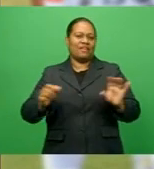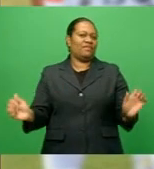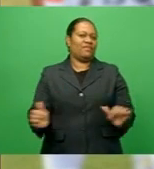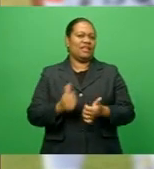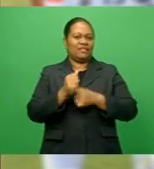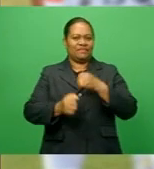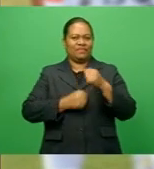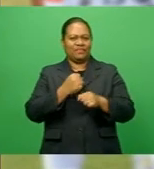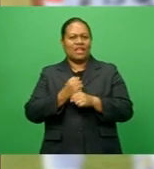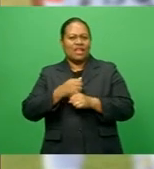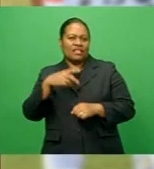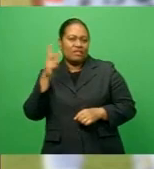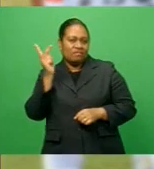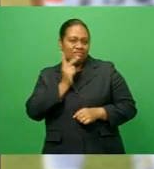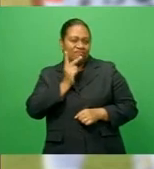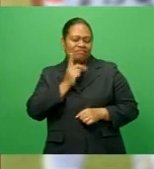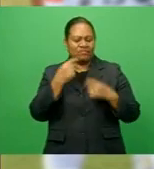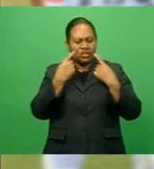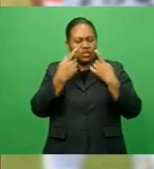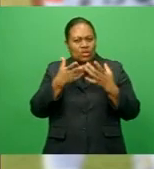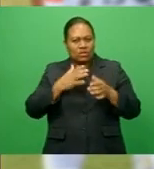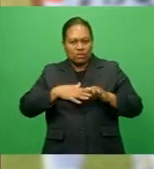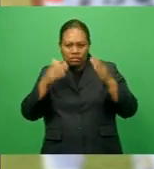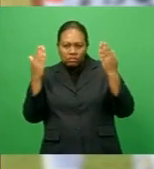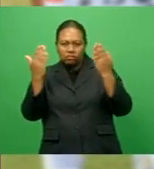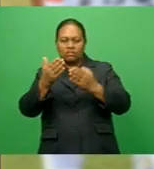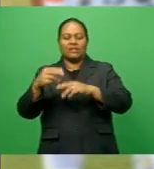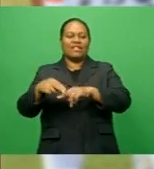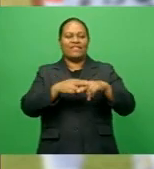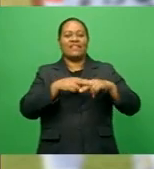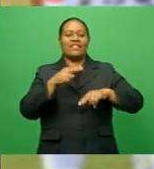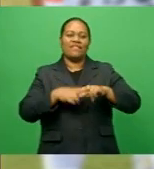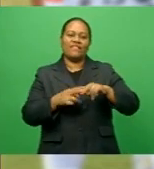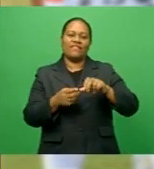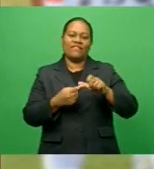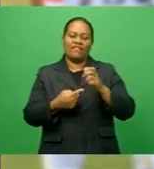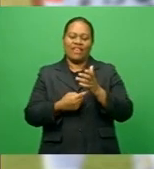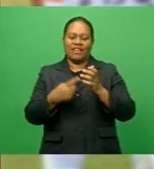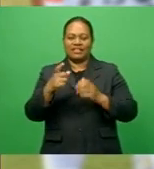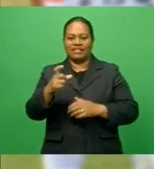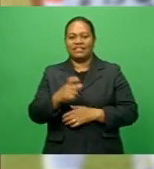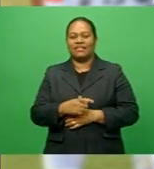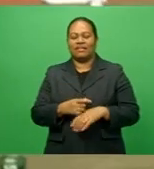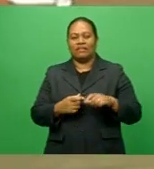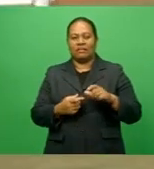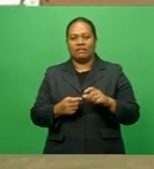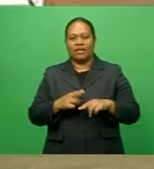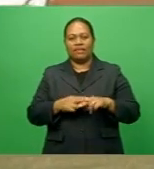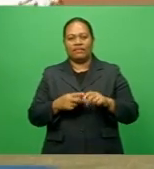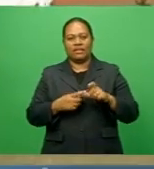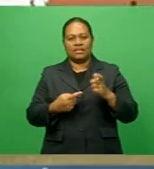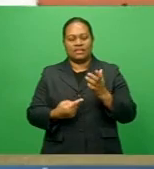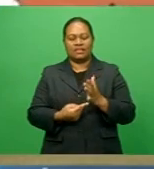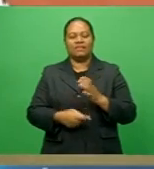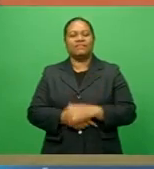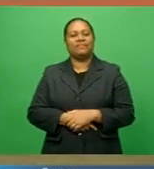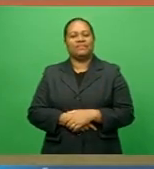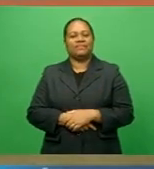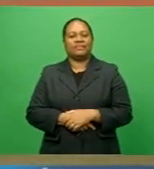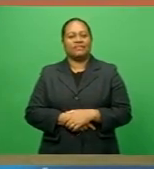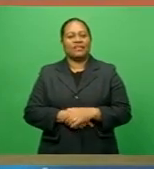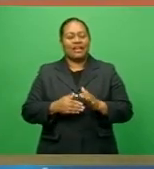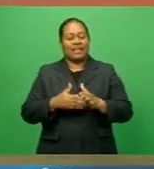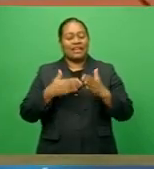Vodafone Premier League, the Whites have their eyes set on the Fiji Fact. Tale Materakula reports. After settling